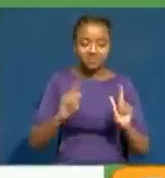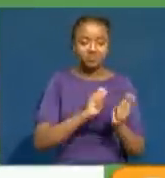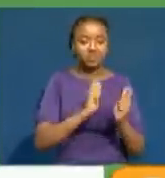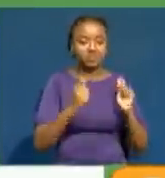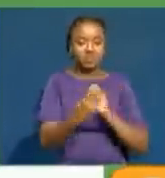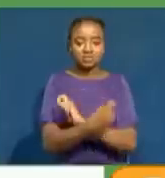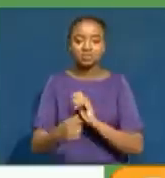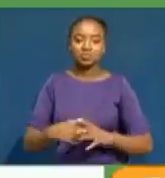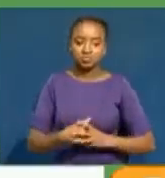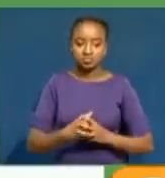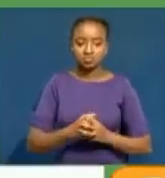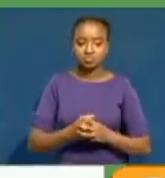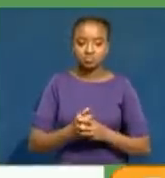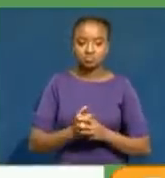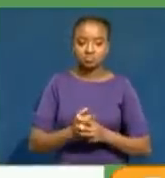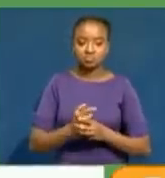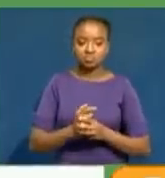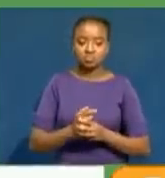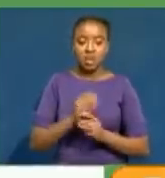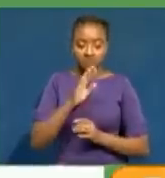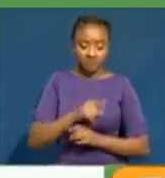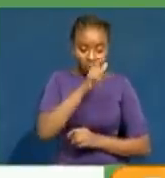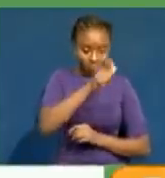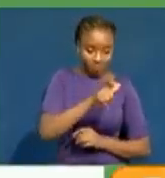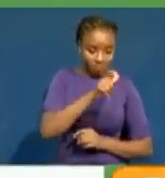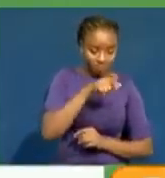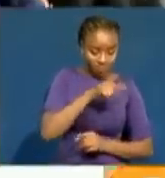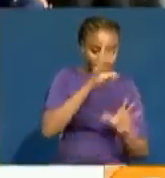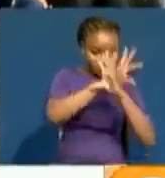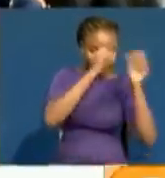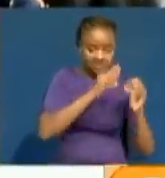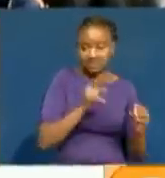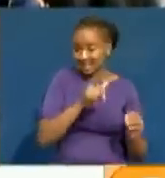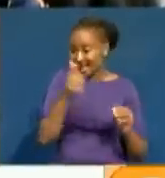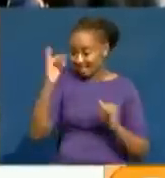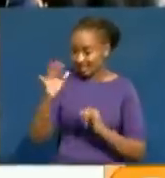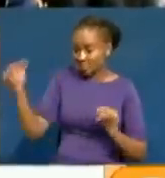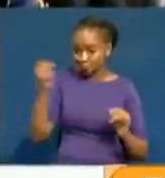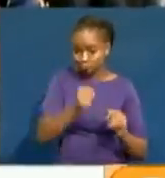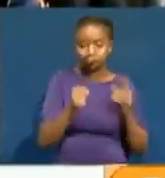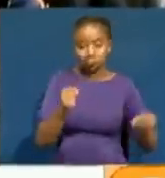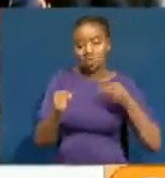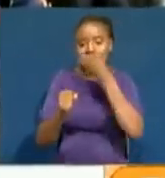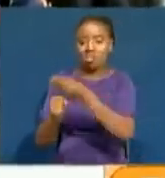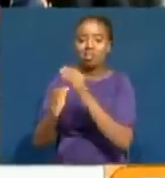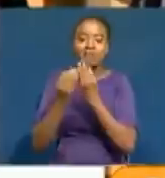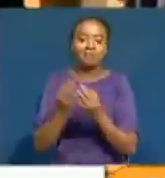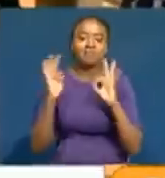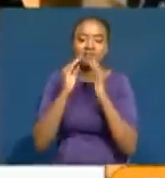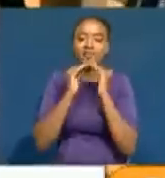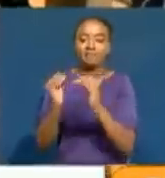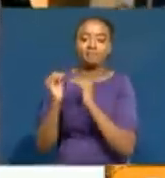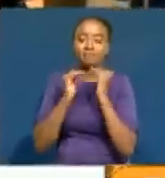transition of one presidency to another. With 9.5 months to President Uhuru Kenyatta's